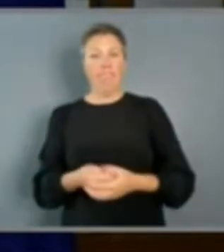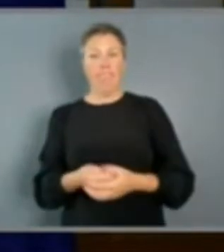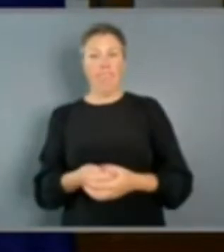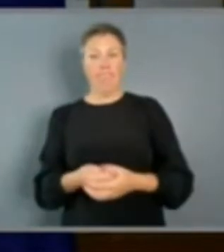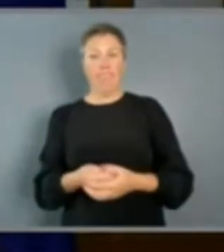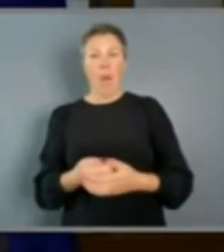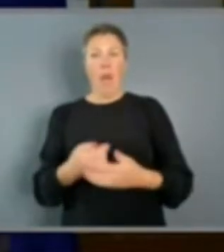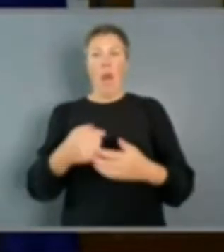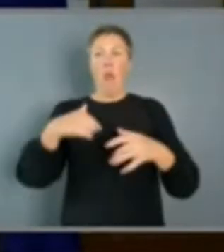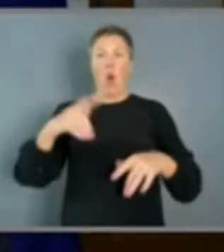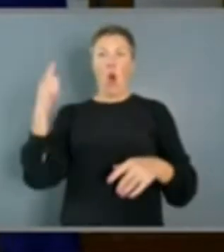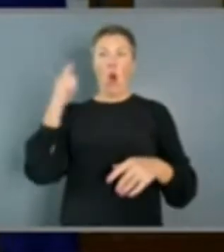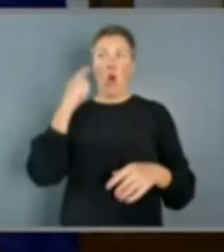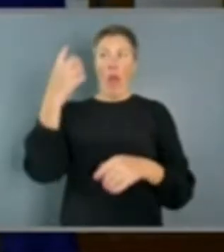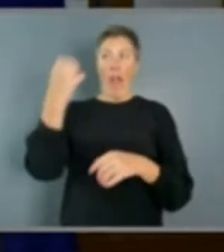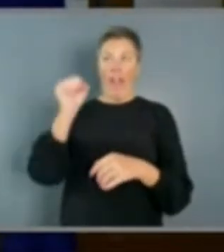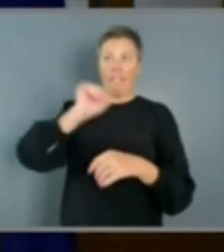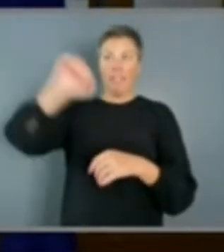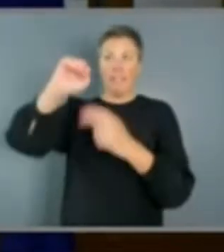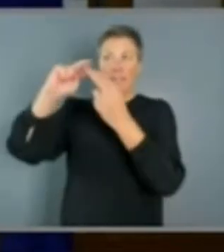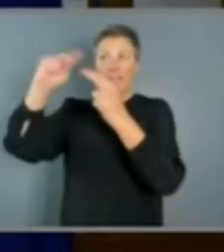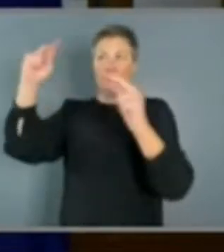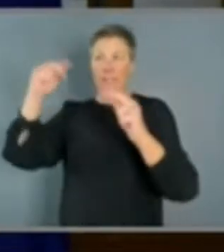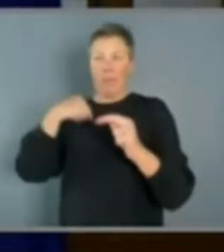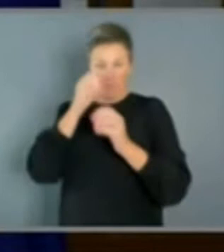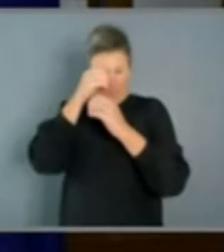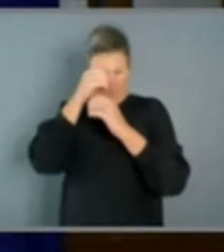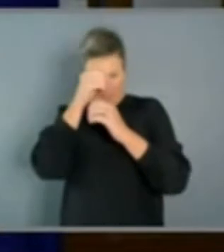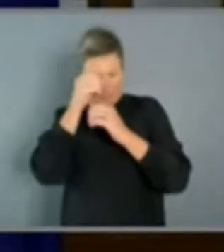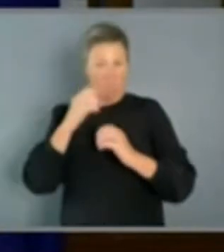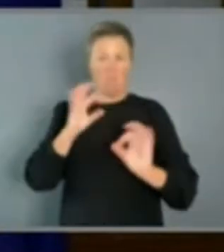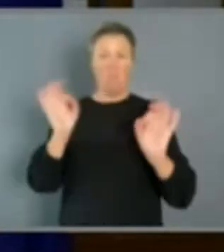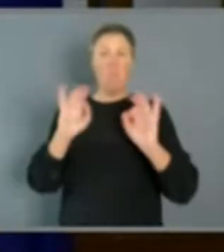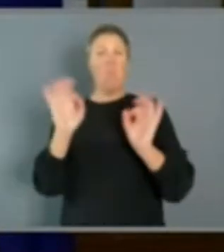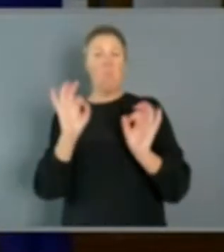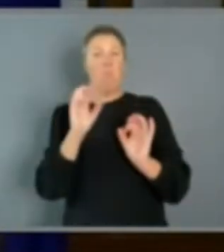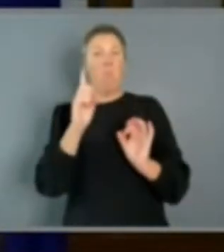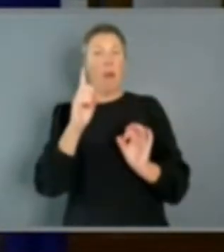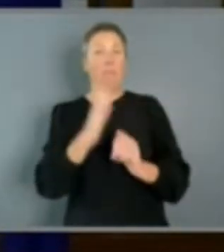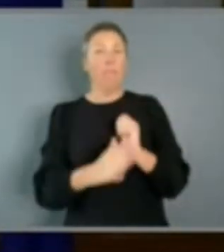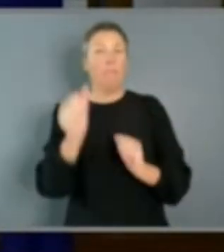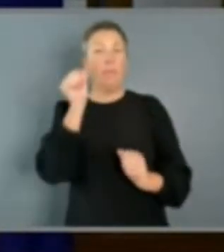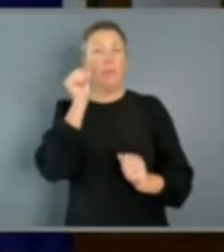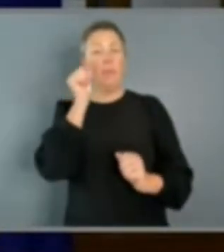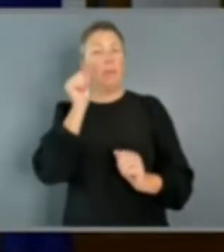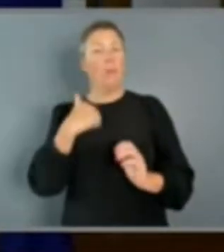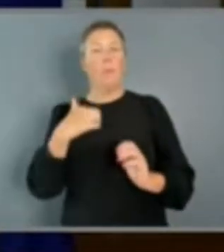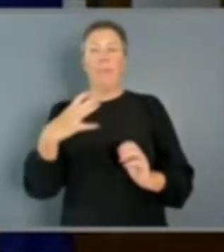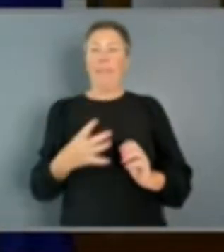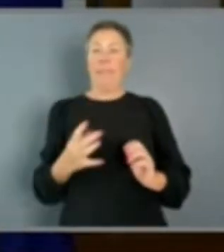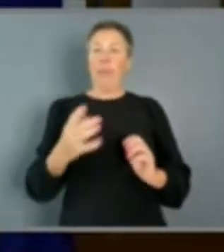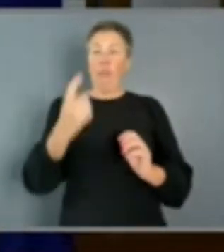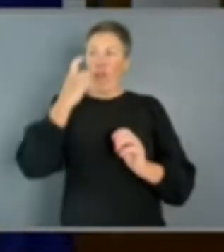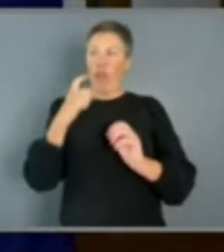indication of that at the moment. The genomics analysis we've done does not show a variant of concern, but it's important for us to assist to get that outbreak